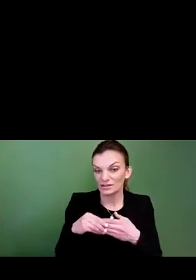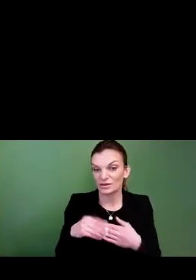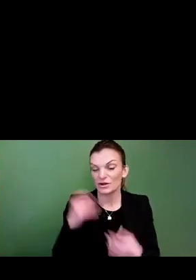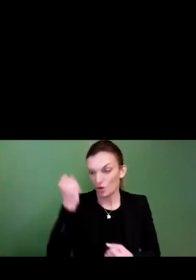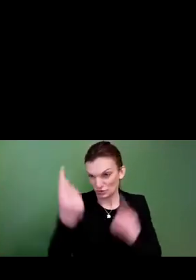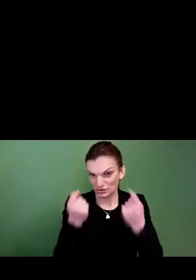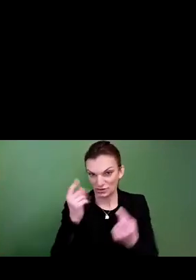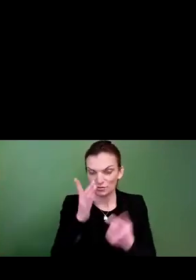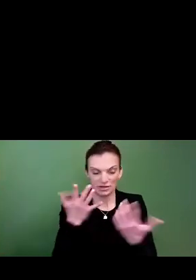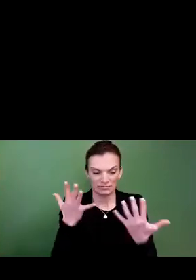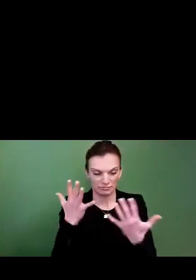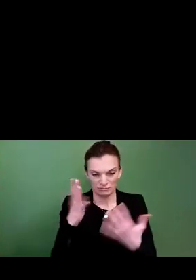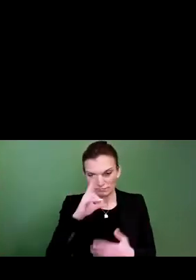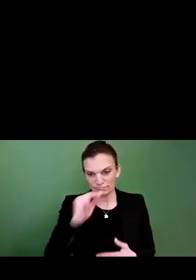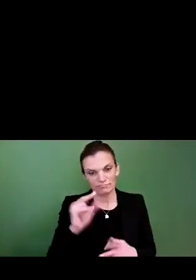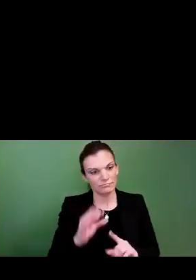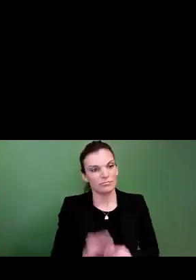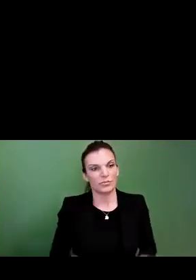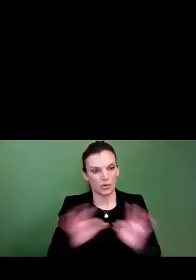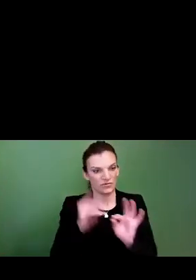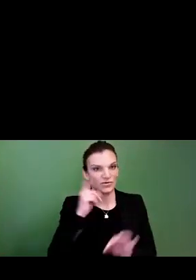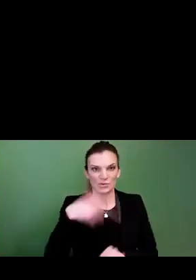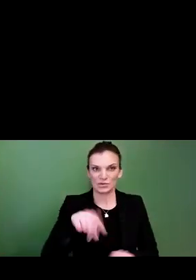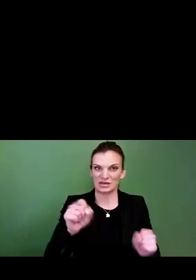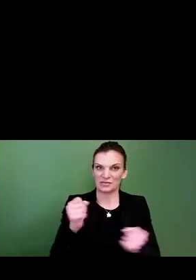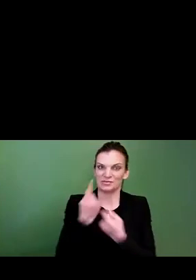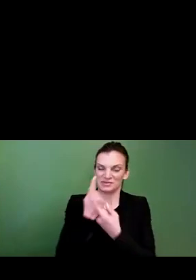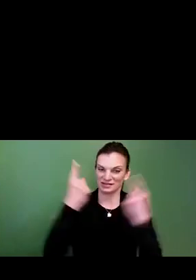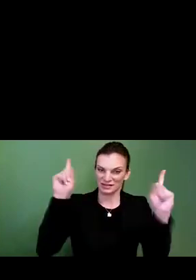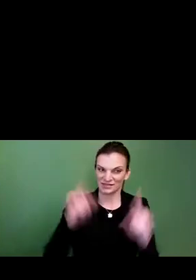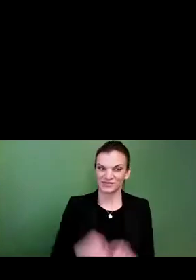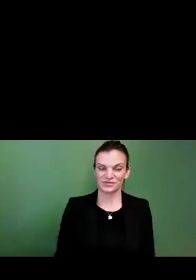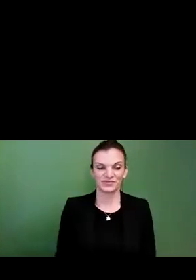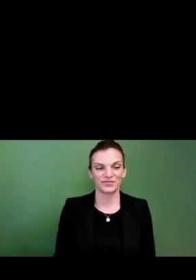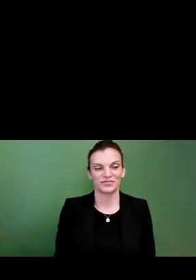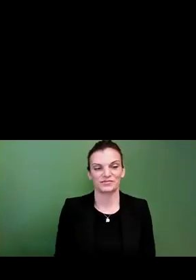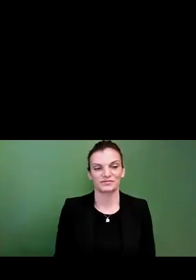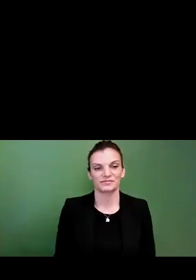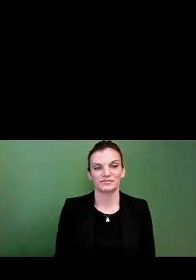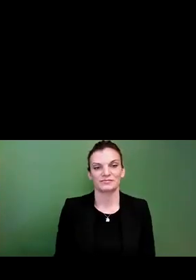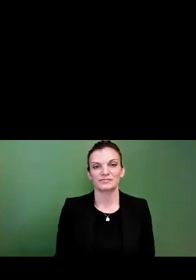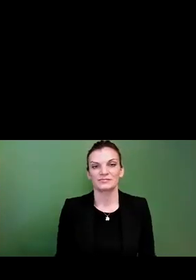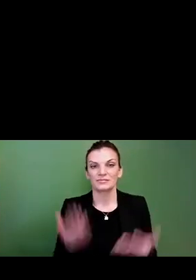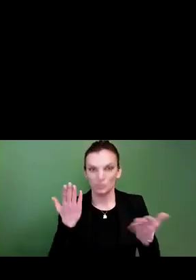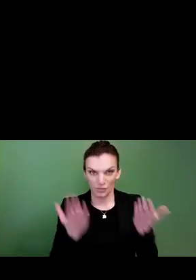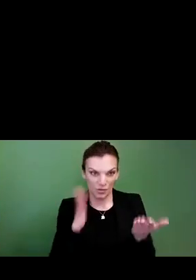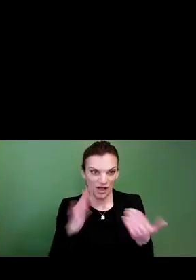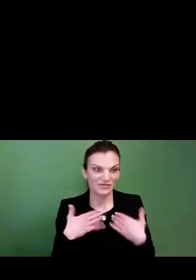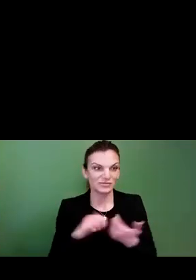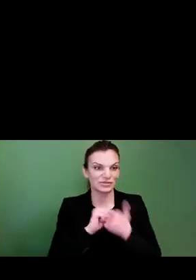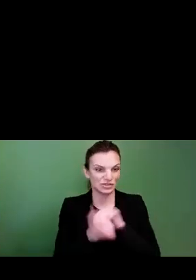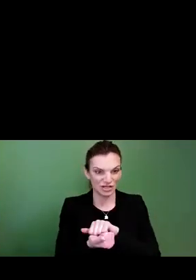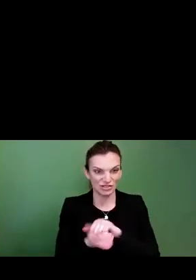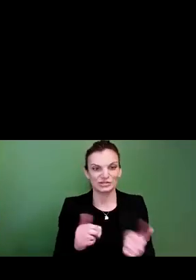be paramount to your success in a hybrid work environment. There are likely going to be some changes in how things used